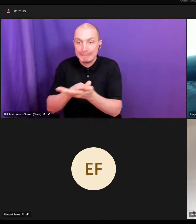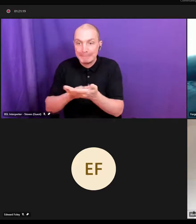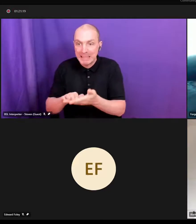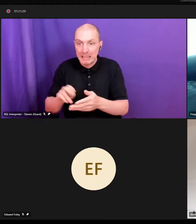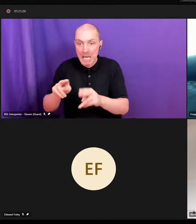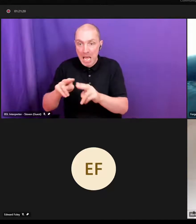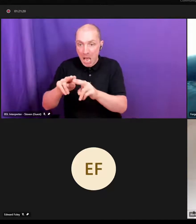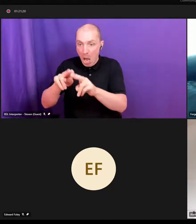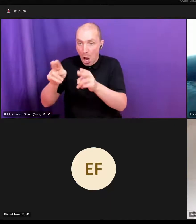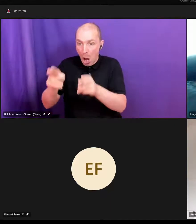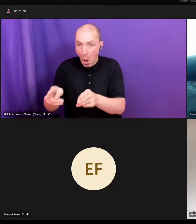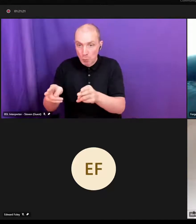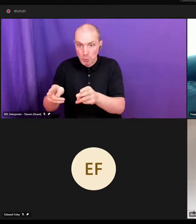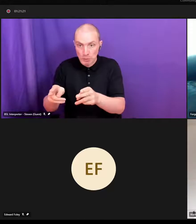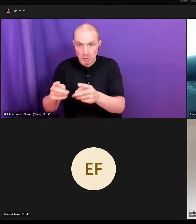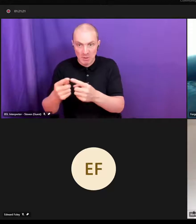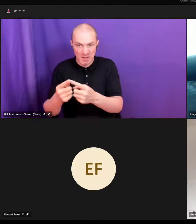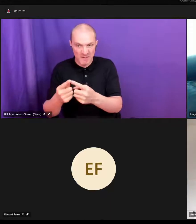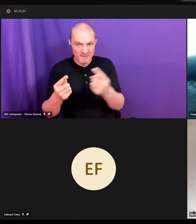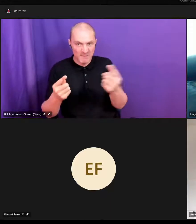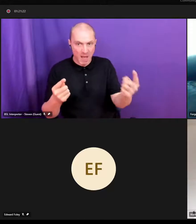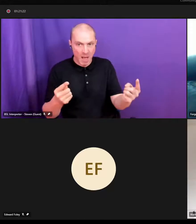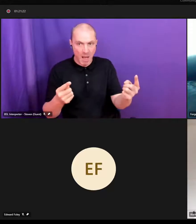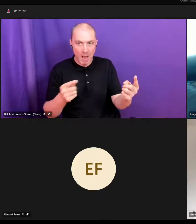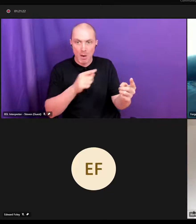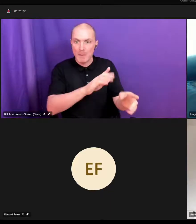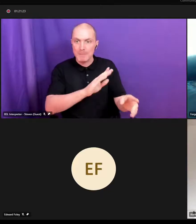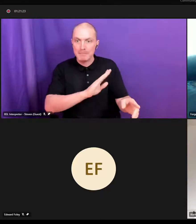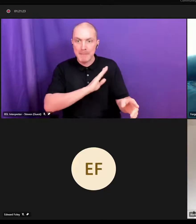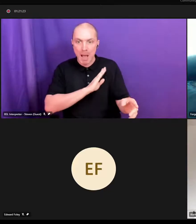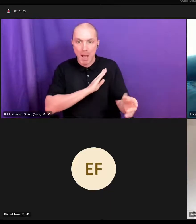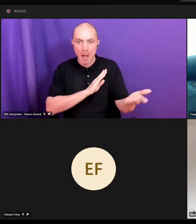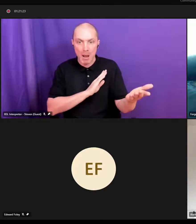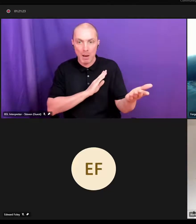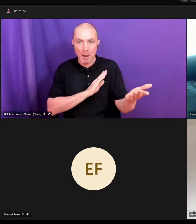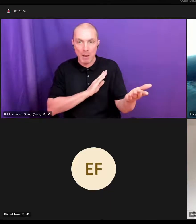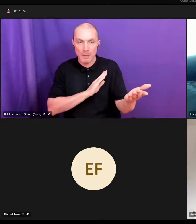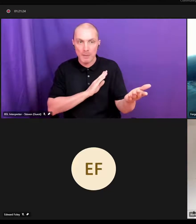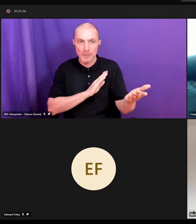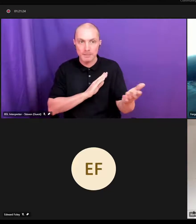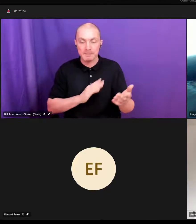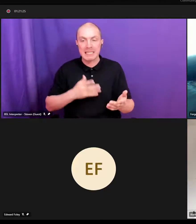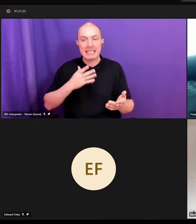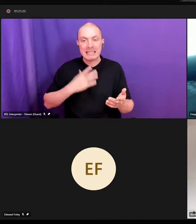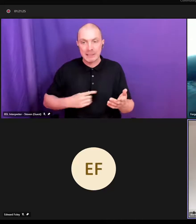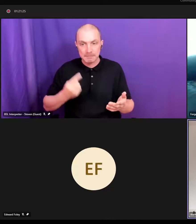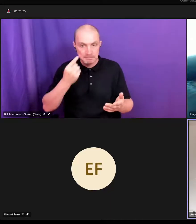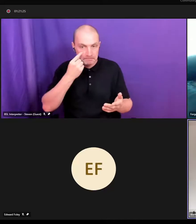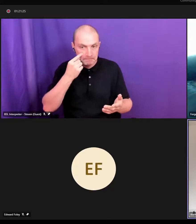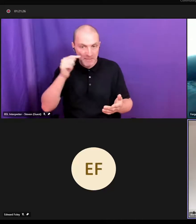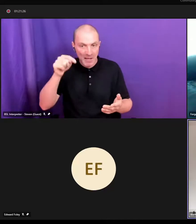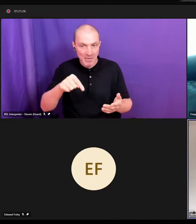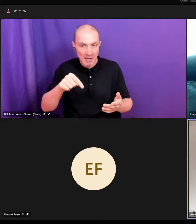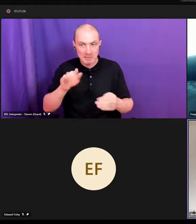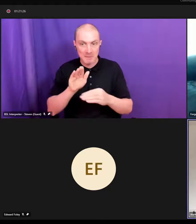the existing play areas. It might be something we need to come back and look at some point in the future. Okay, thanks, Margaret. I'll take